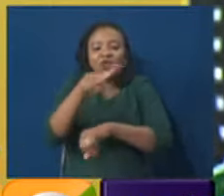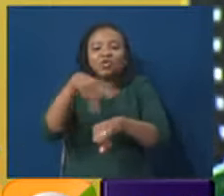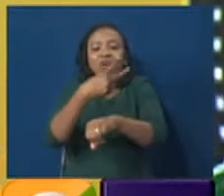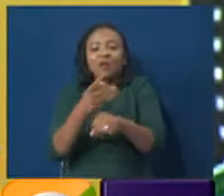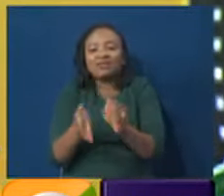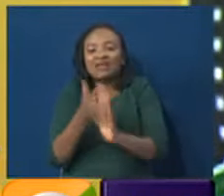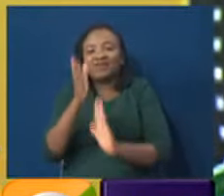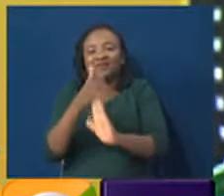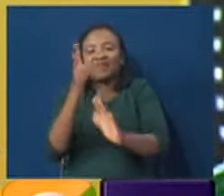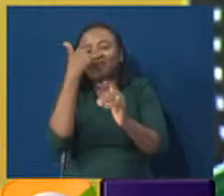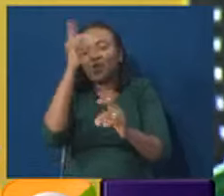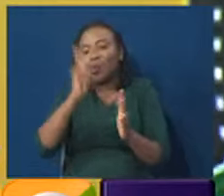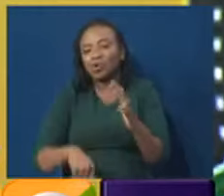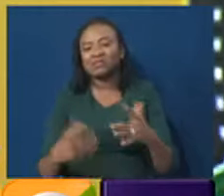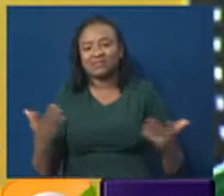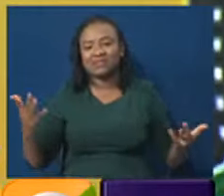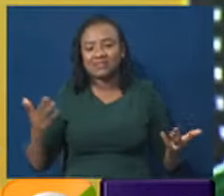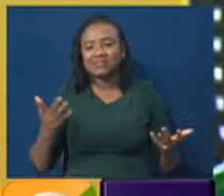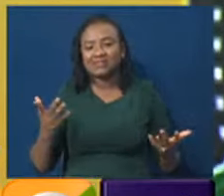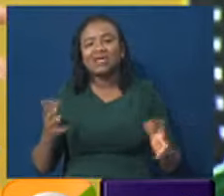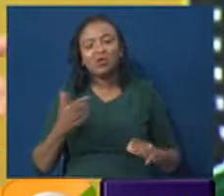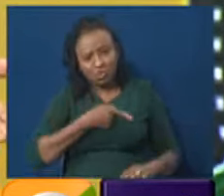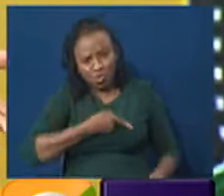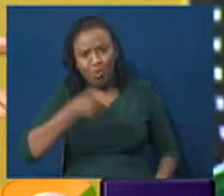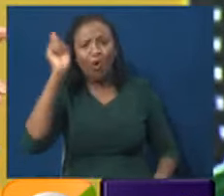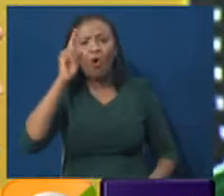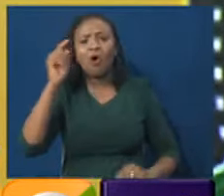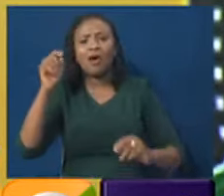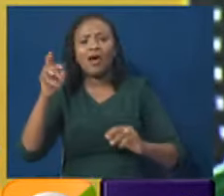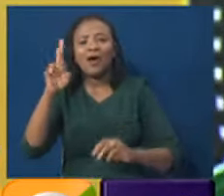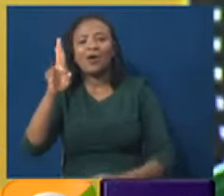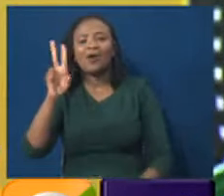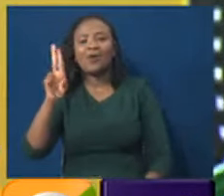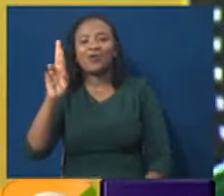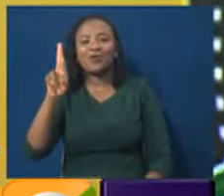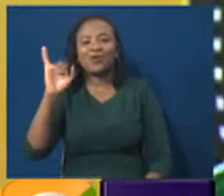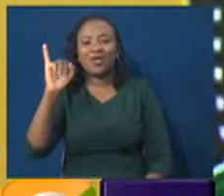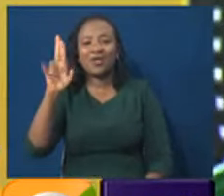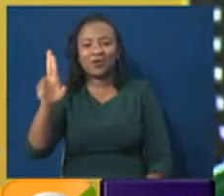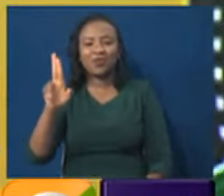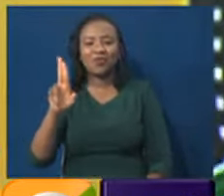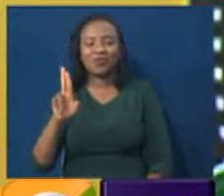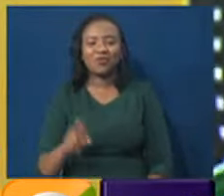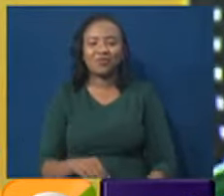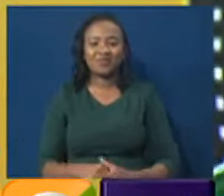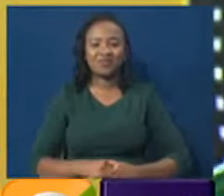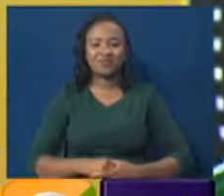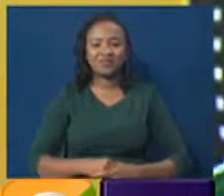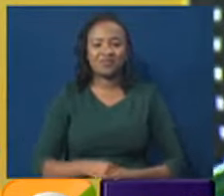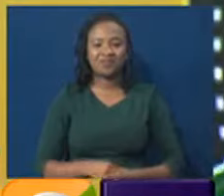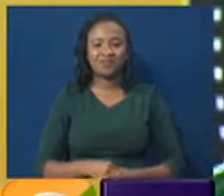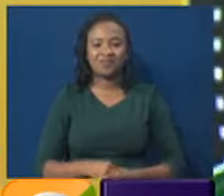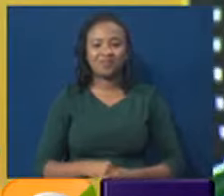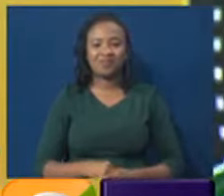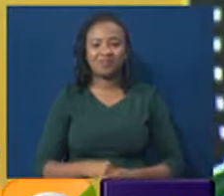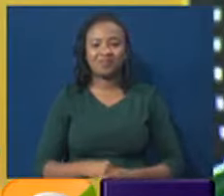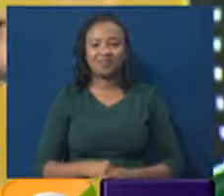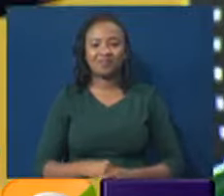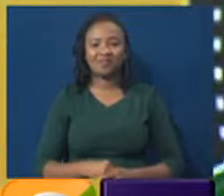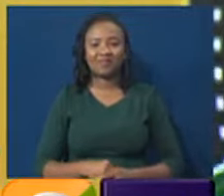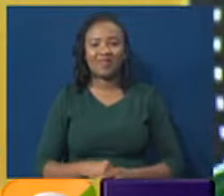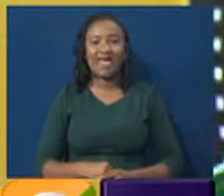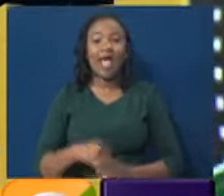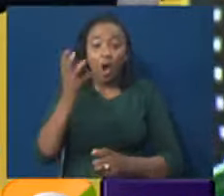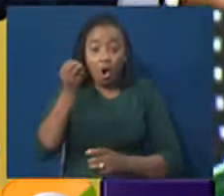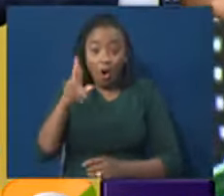for? So you're here for 2 hours. So when the Ruiro. Okay. Sama when the Why should he go to Ruiro? There is a Chinese. Because I'm going to I'm to talk